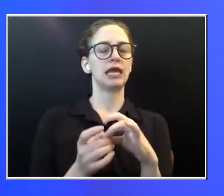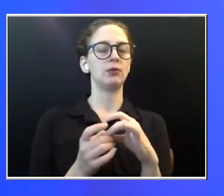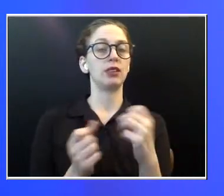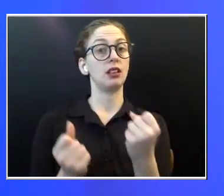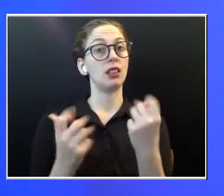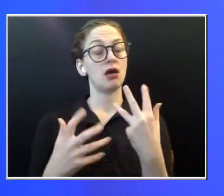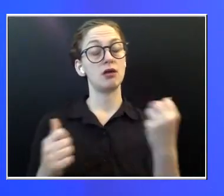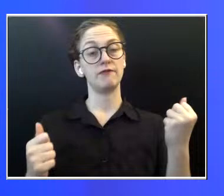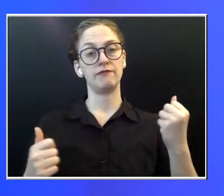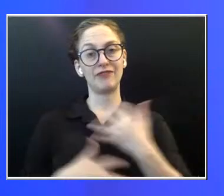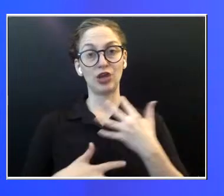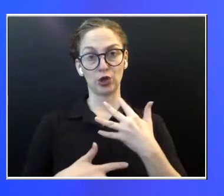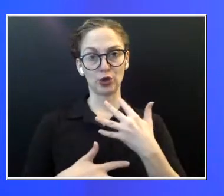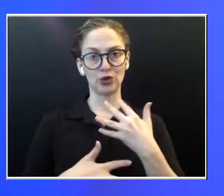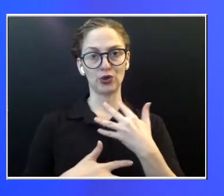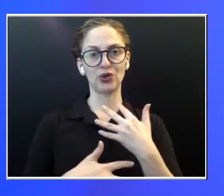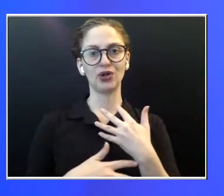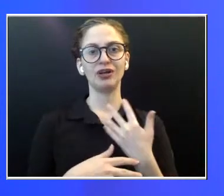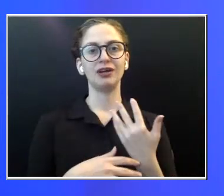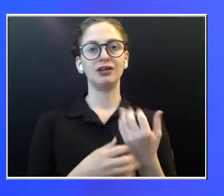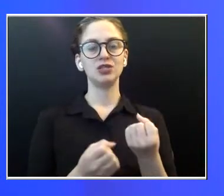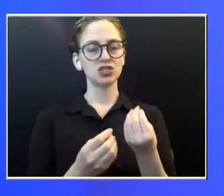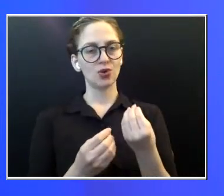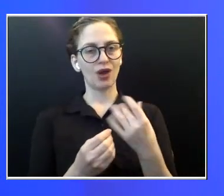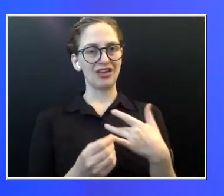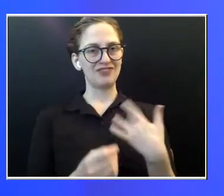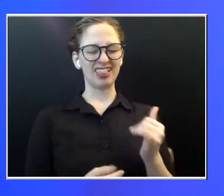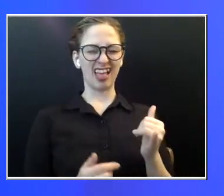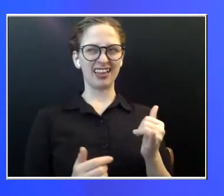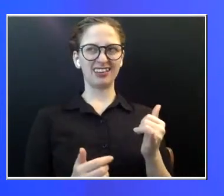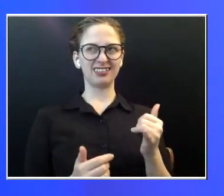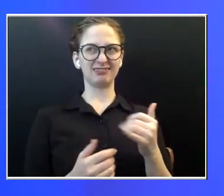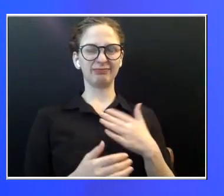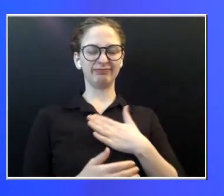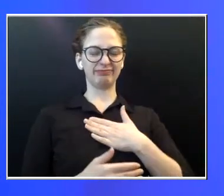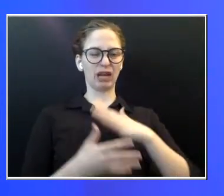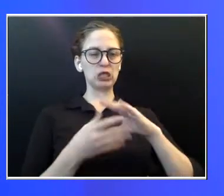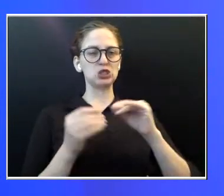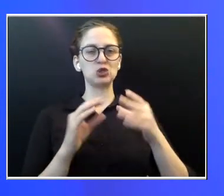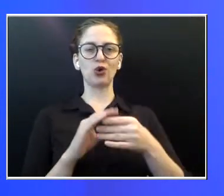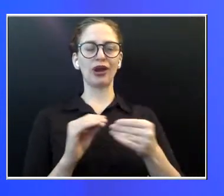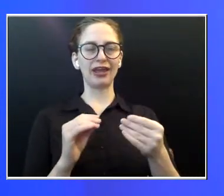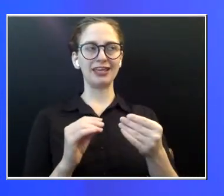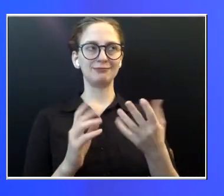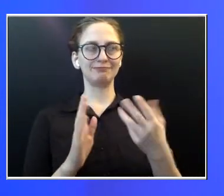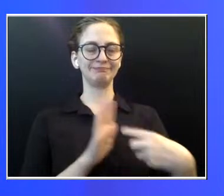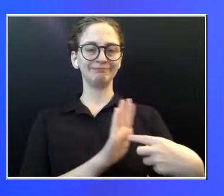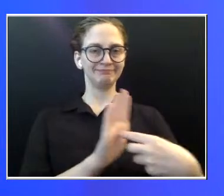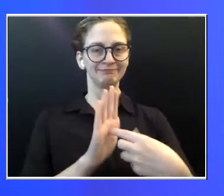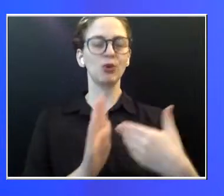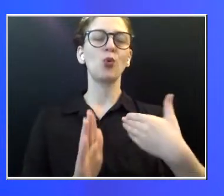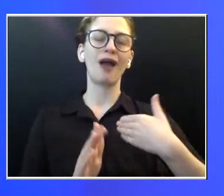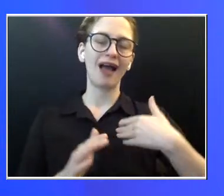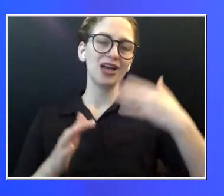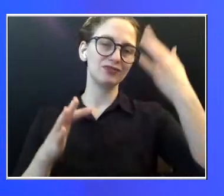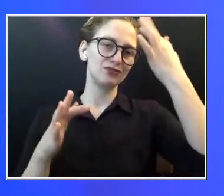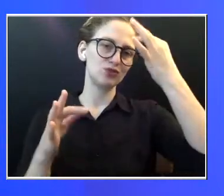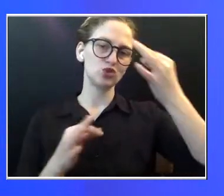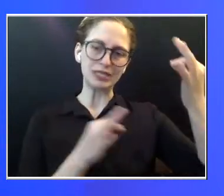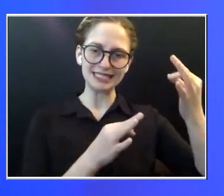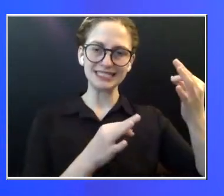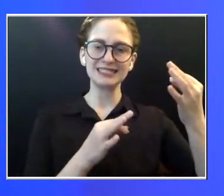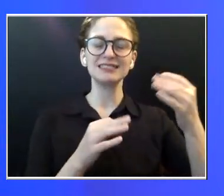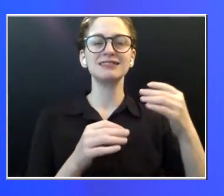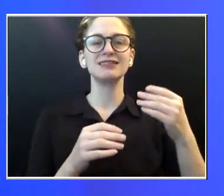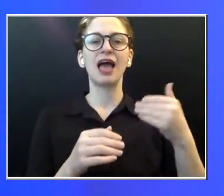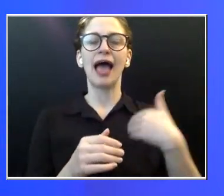light in that because they have some choices and they have some ability to control their own history or their own future at that